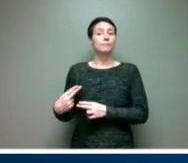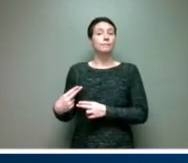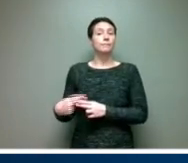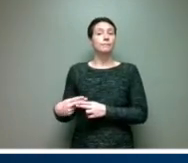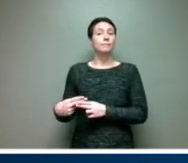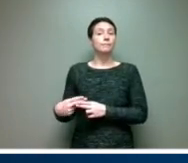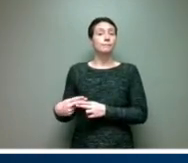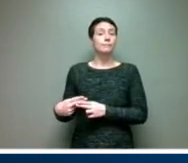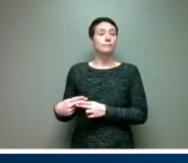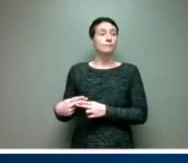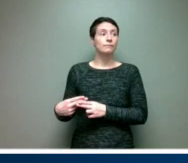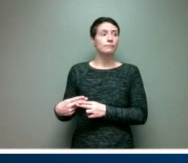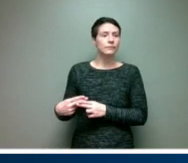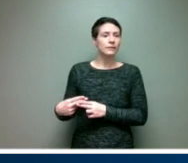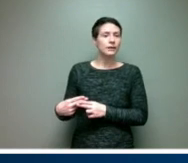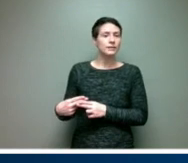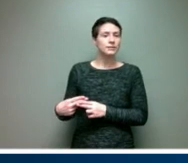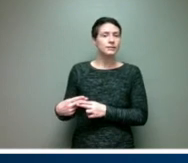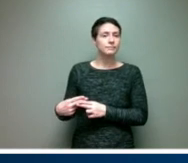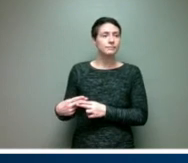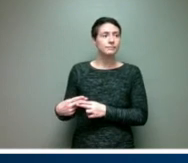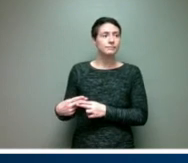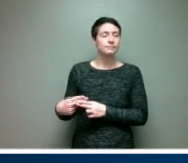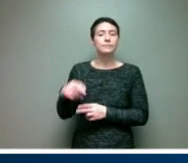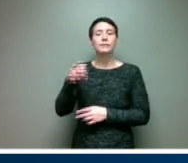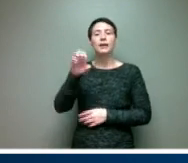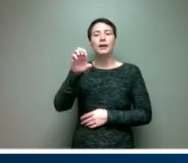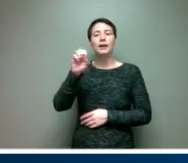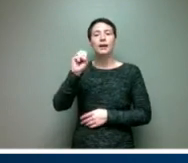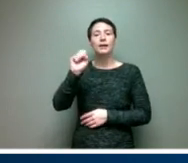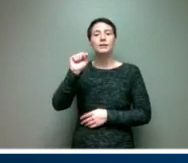Esther Flores for Mrs. Gillison.